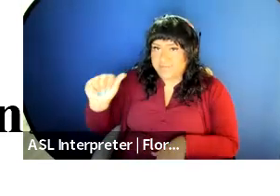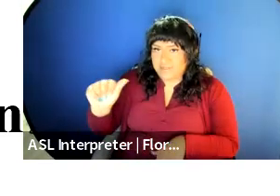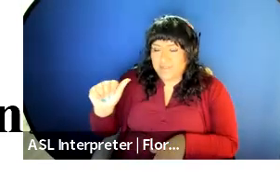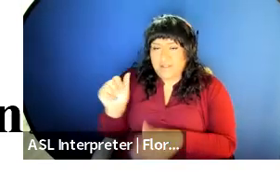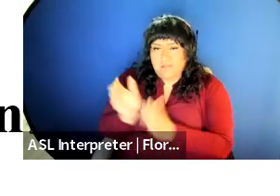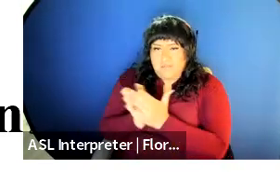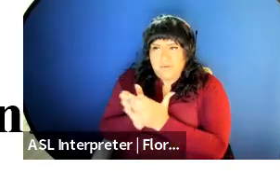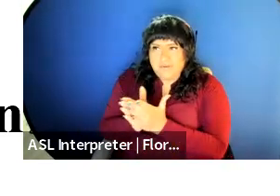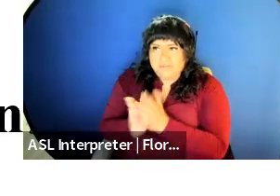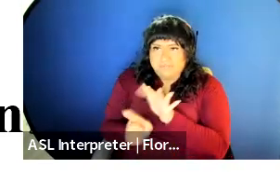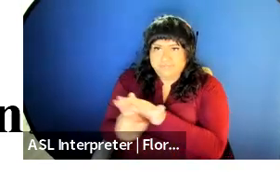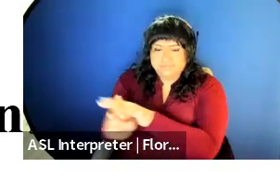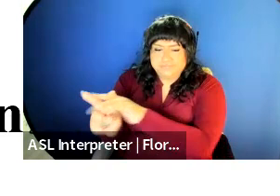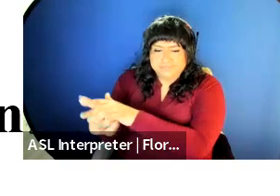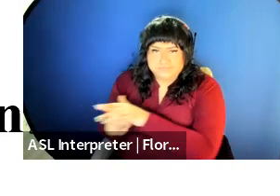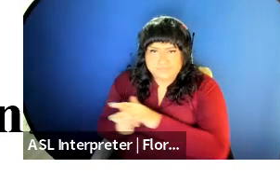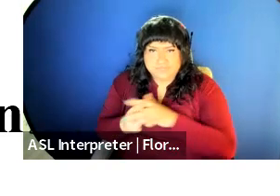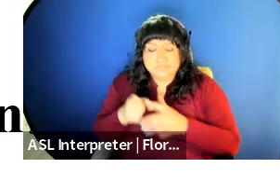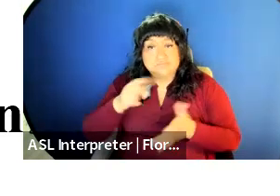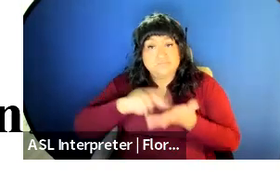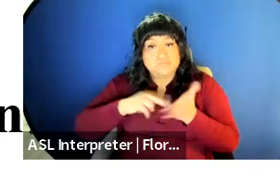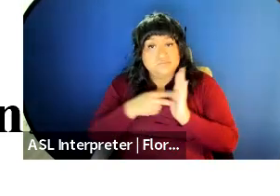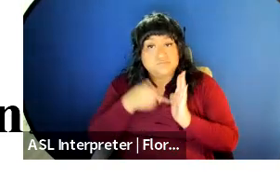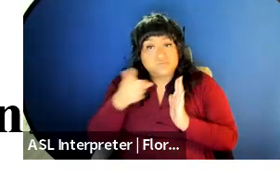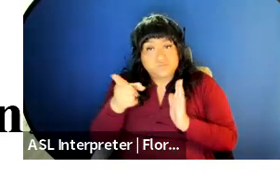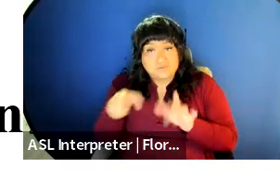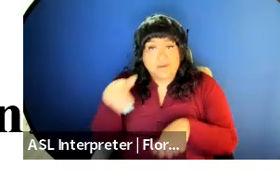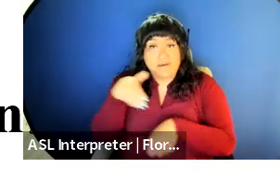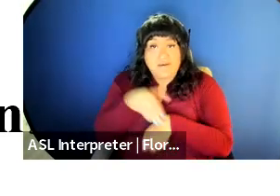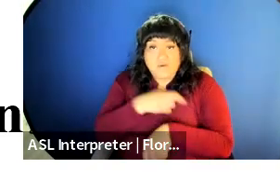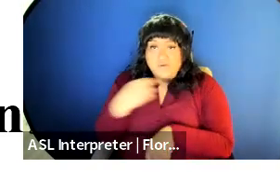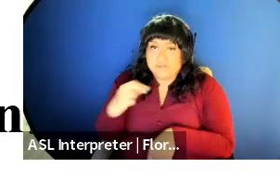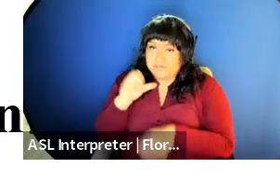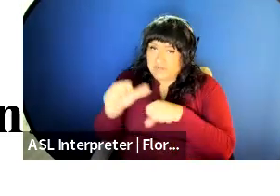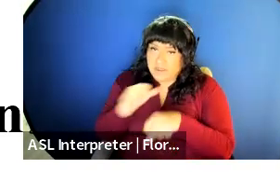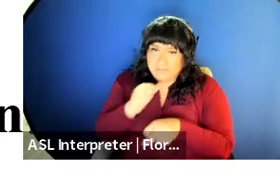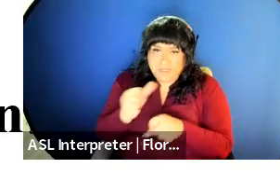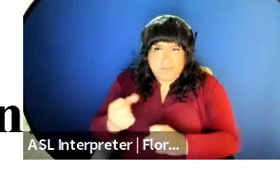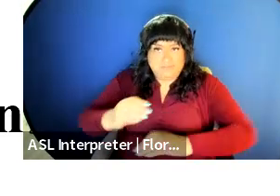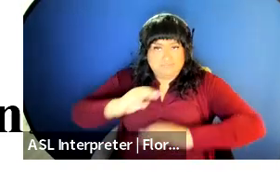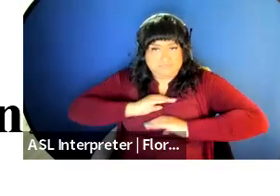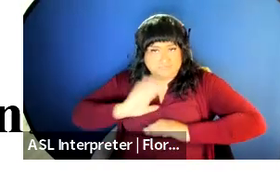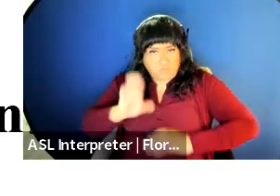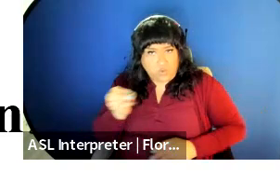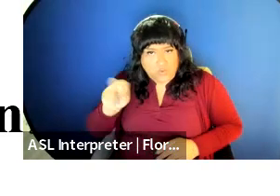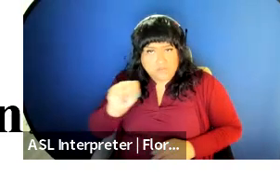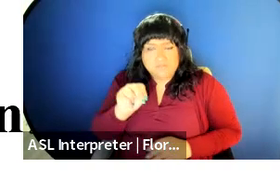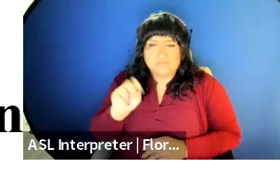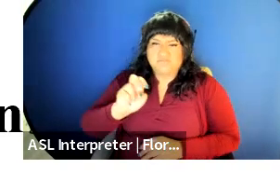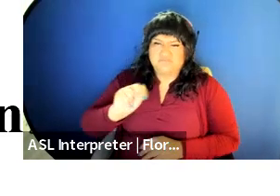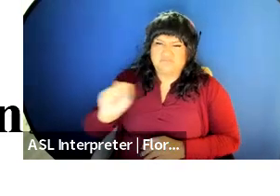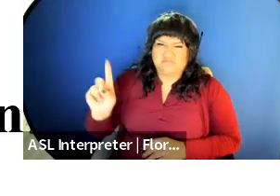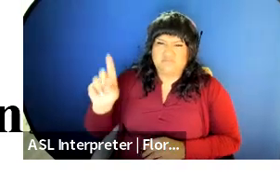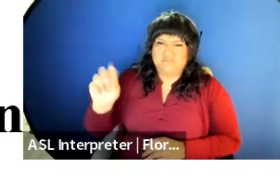everywhere, meaning you might be at risk of potentially not being able to meet your own needs in some way. And we're going beyond